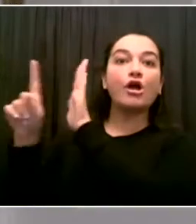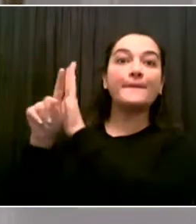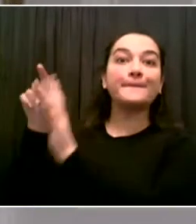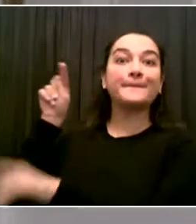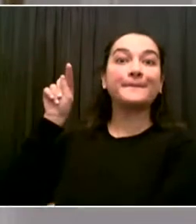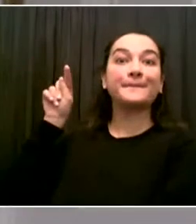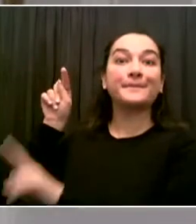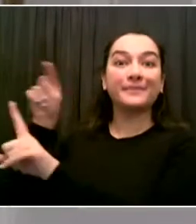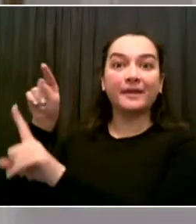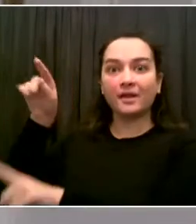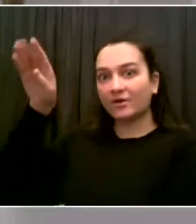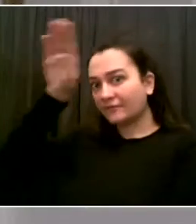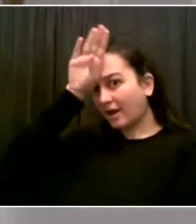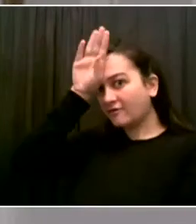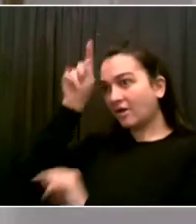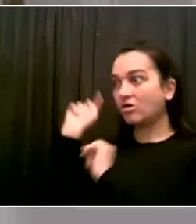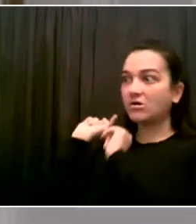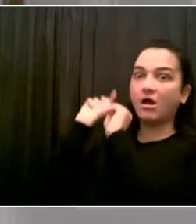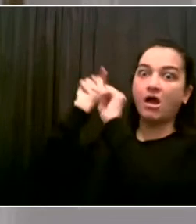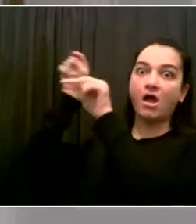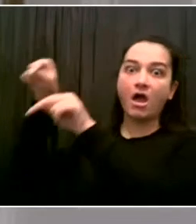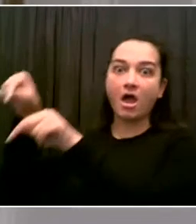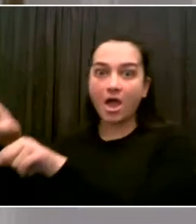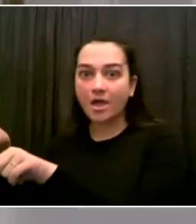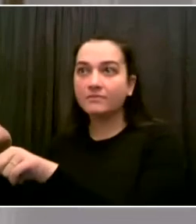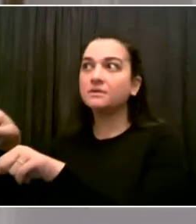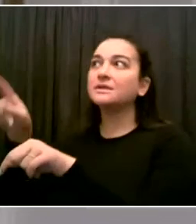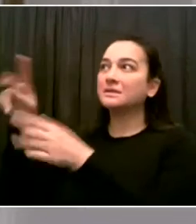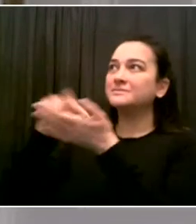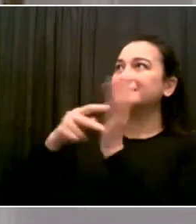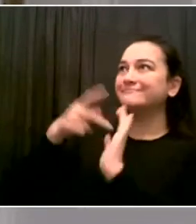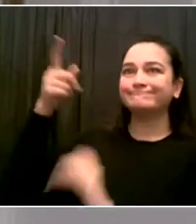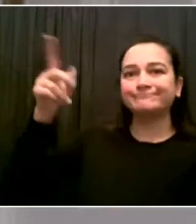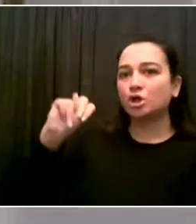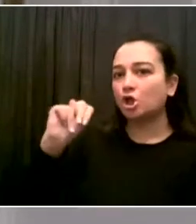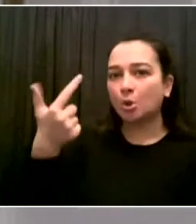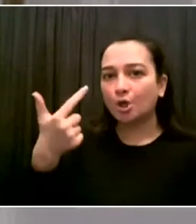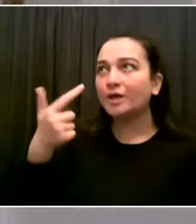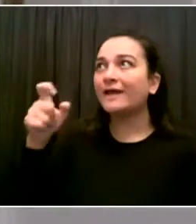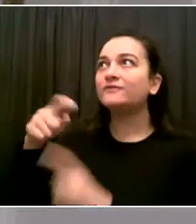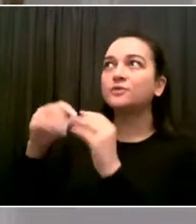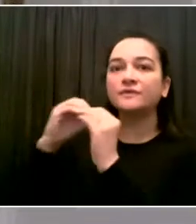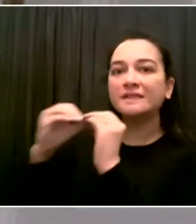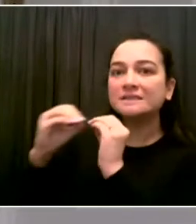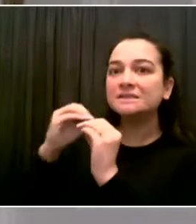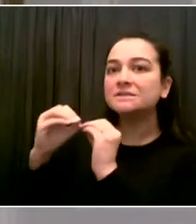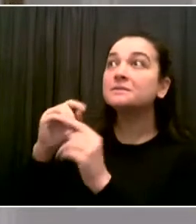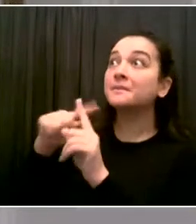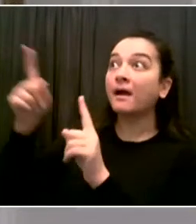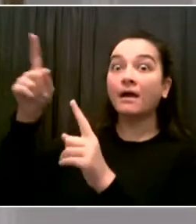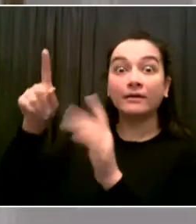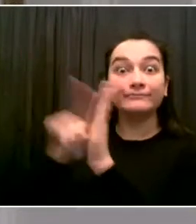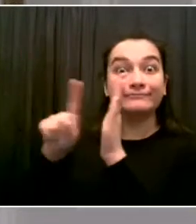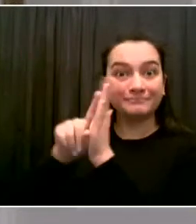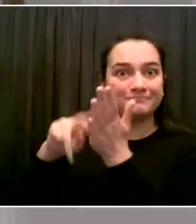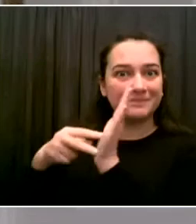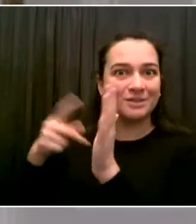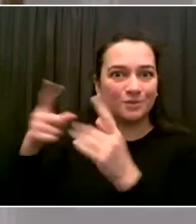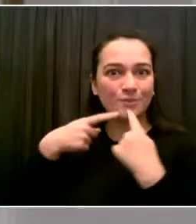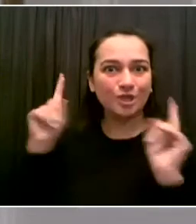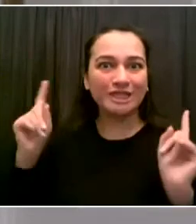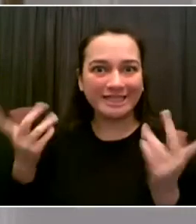that's really the message that we're really trying to deliver to people today. This is a sign that the U.S. has a system in place